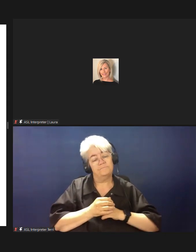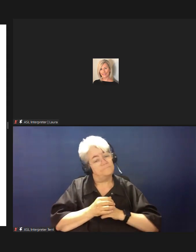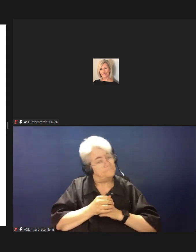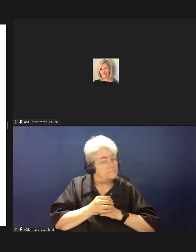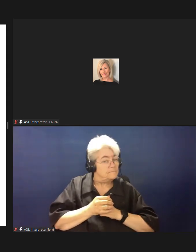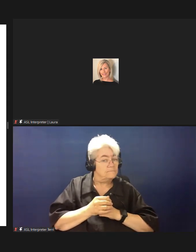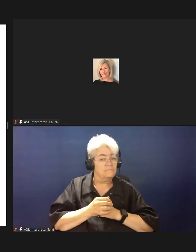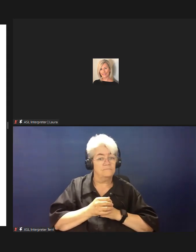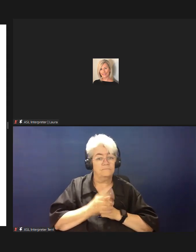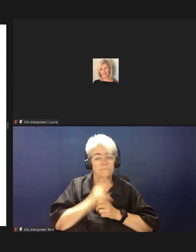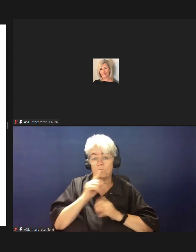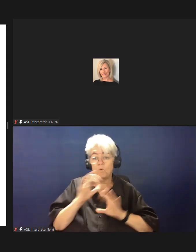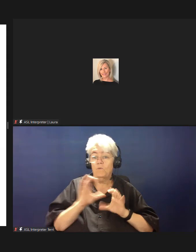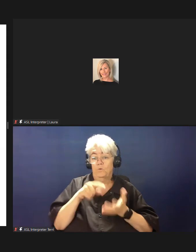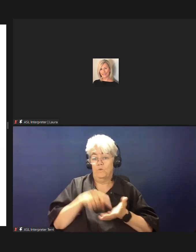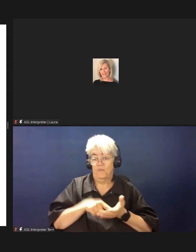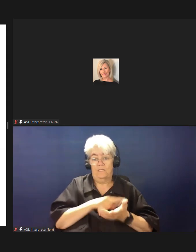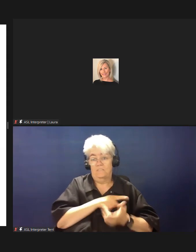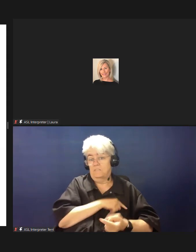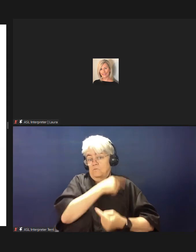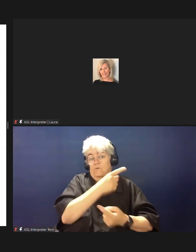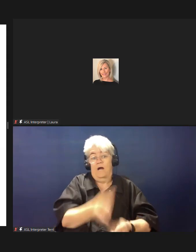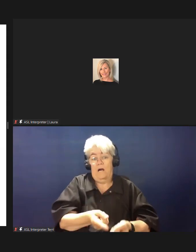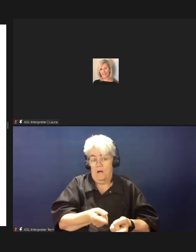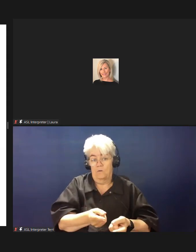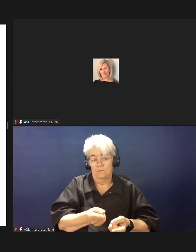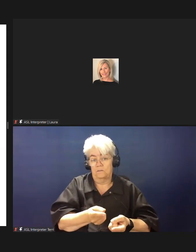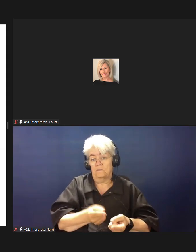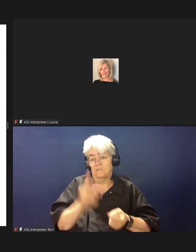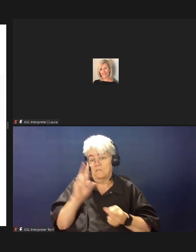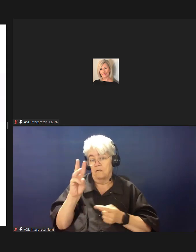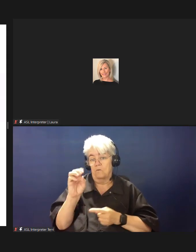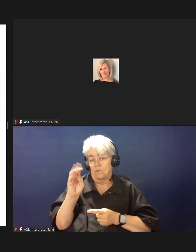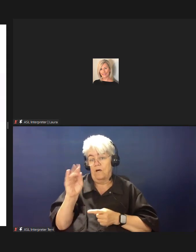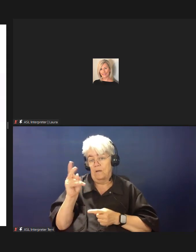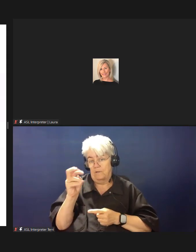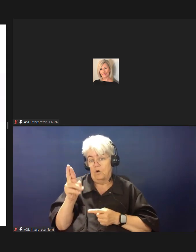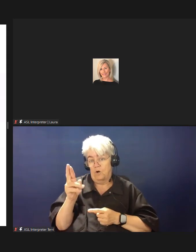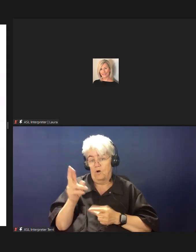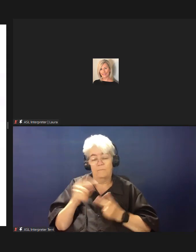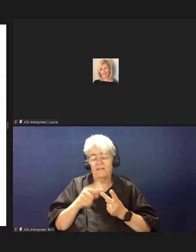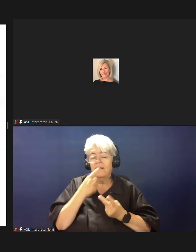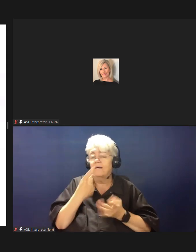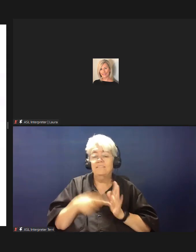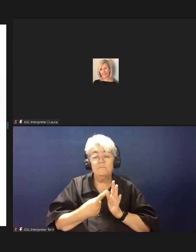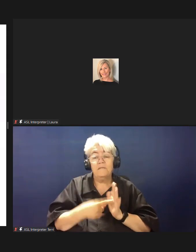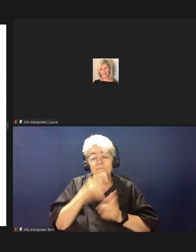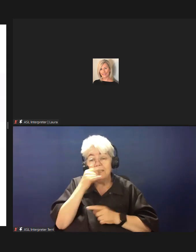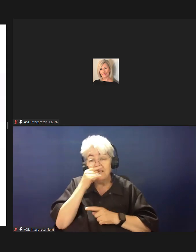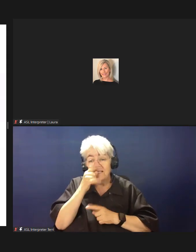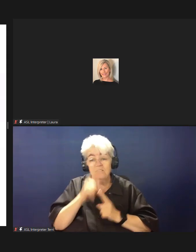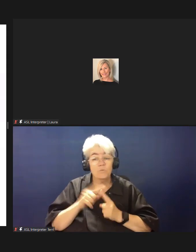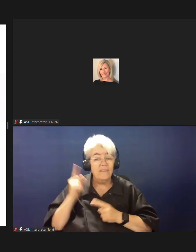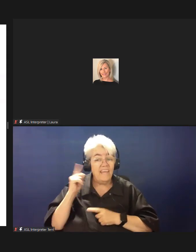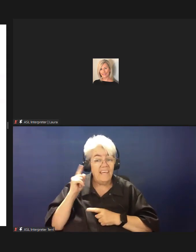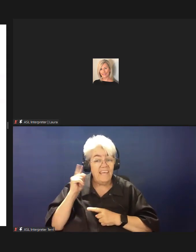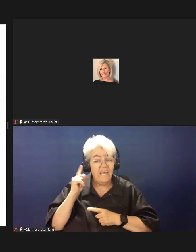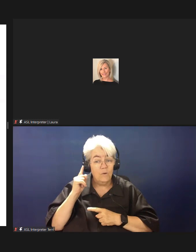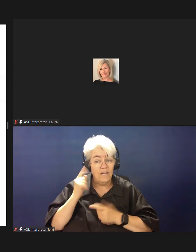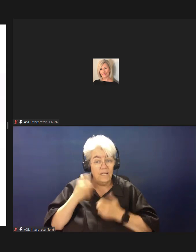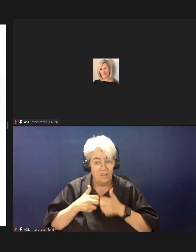that throughout today's webinar. But again, sometimes children with hearing loss are the very ones who are the